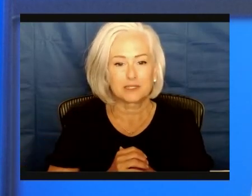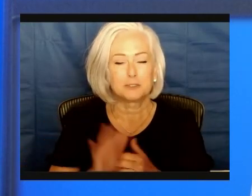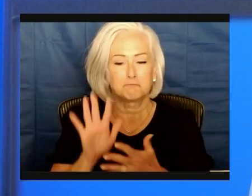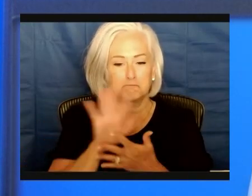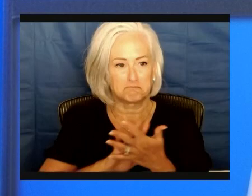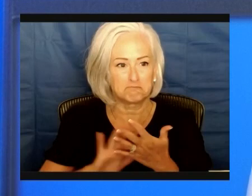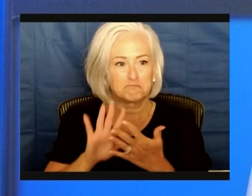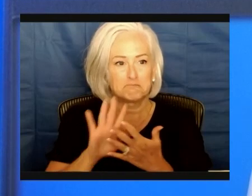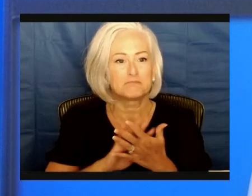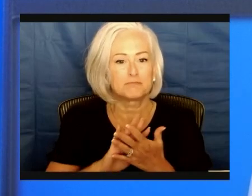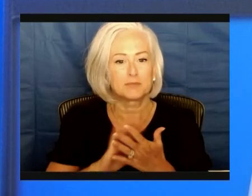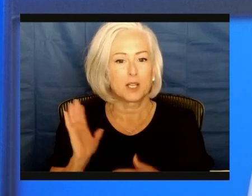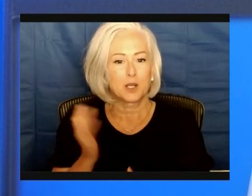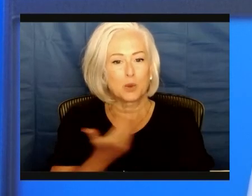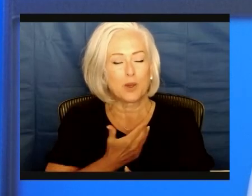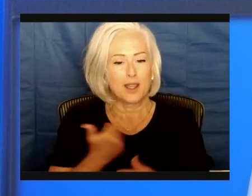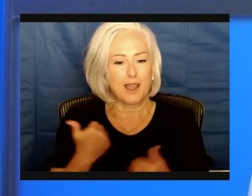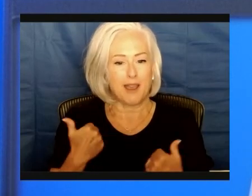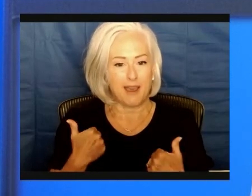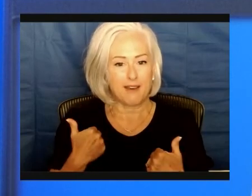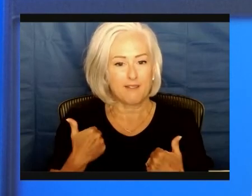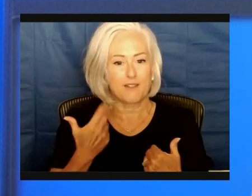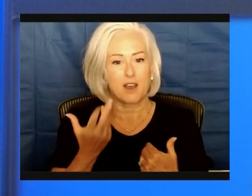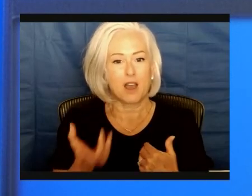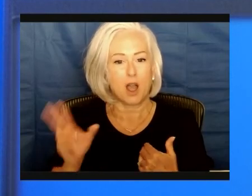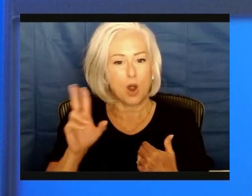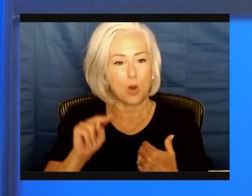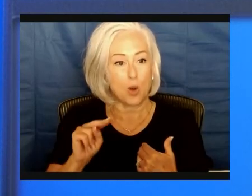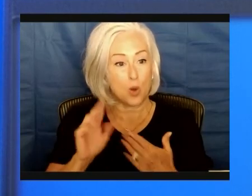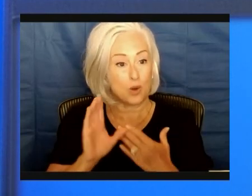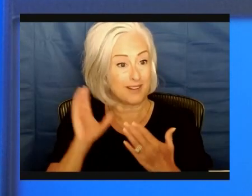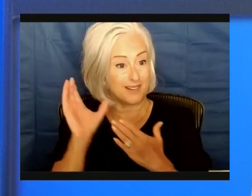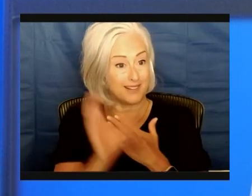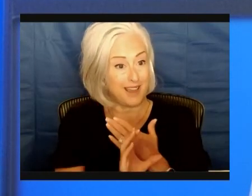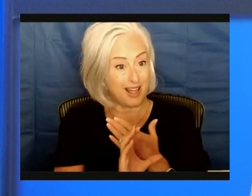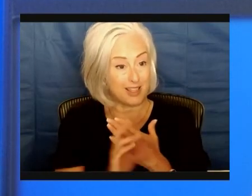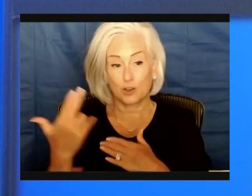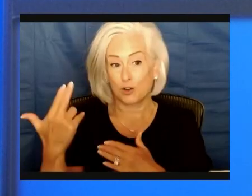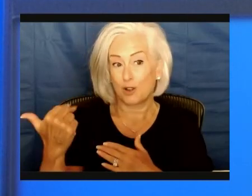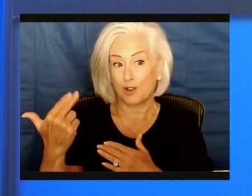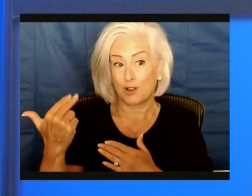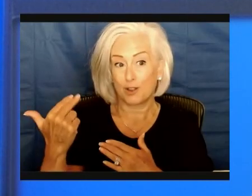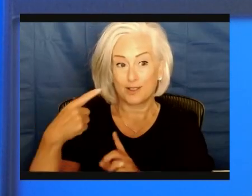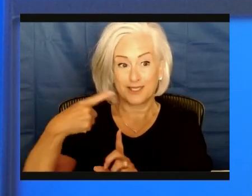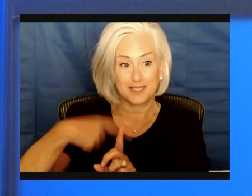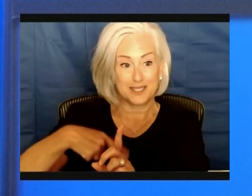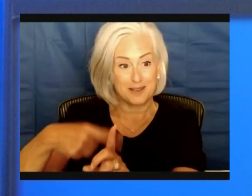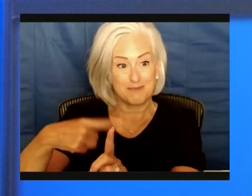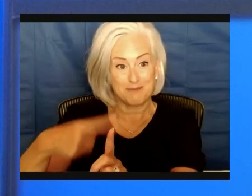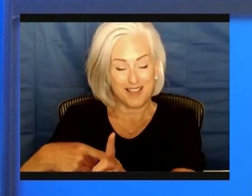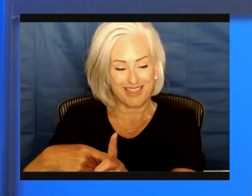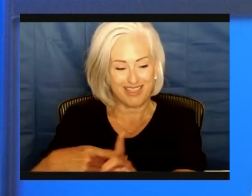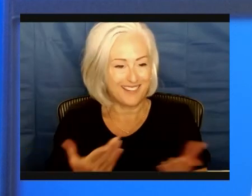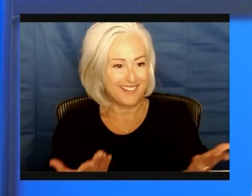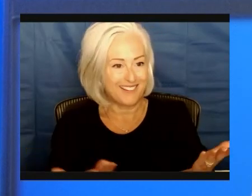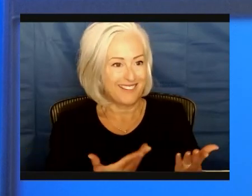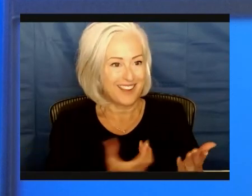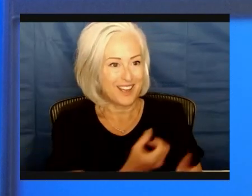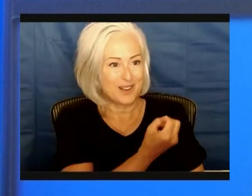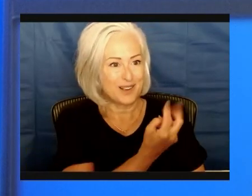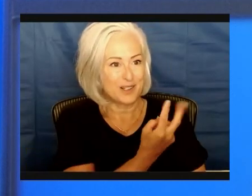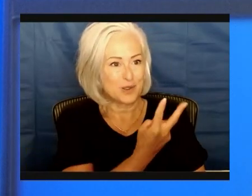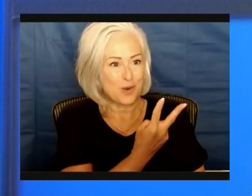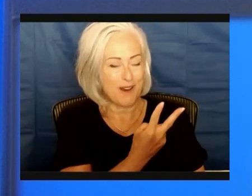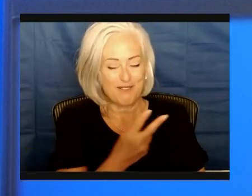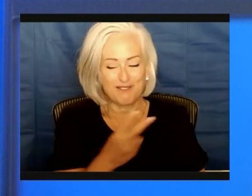our own calendar, which is 13 months, not like this. It is not like 12, but it's 13 months, and it is one